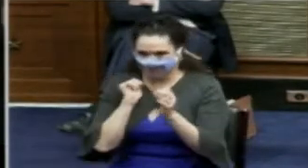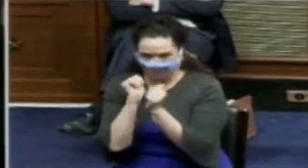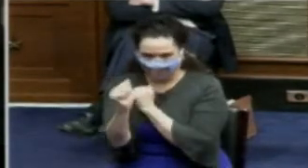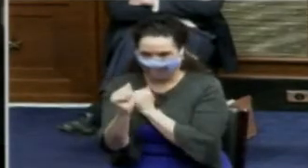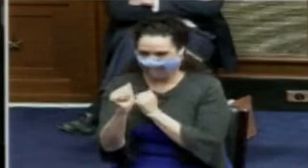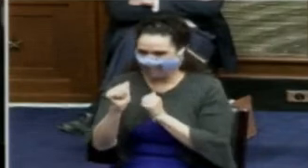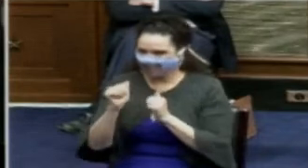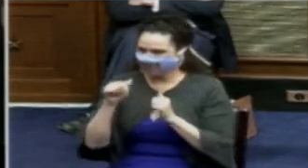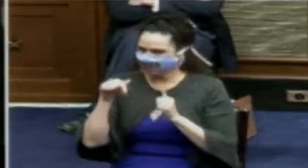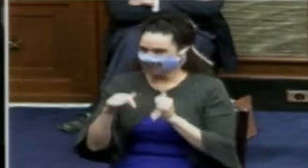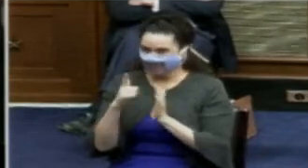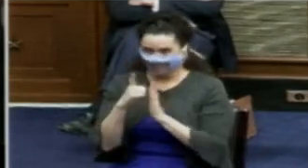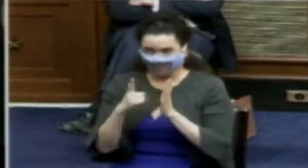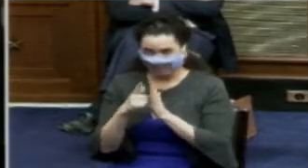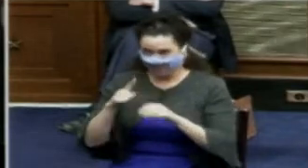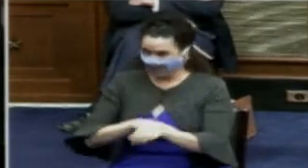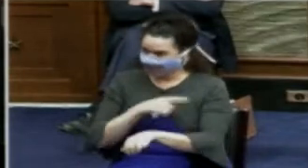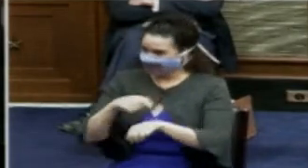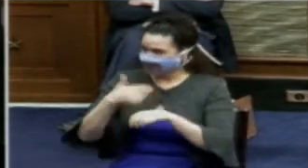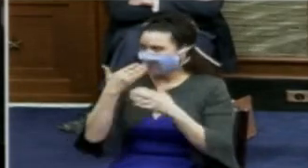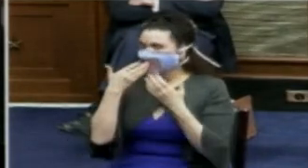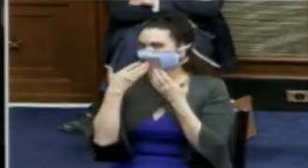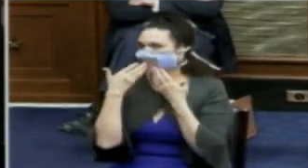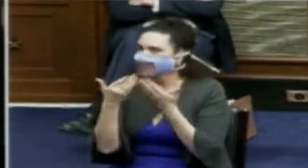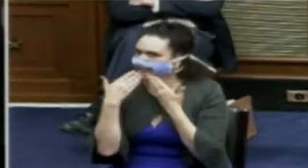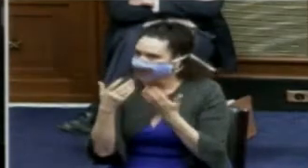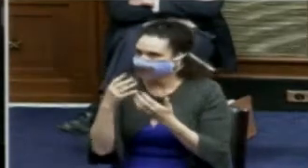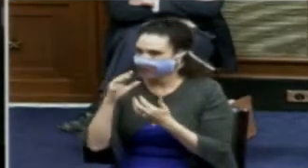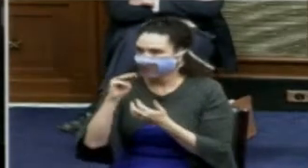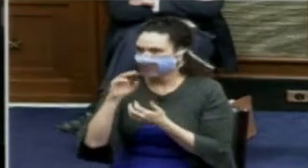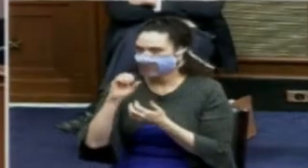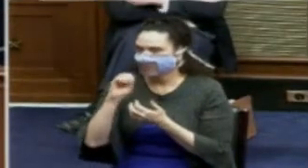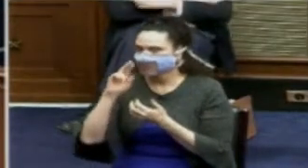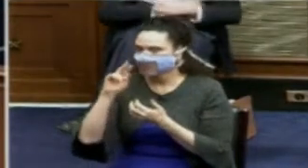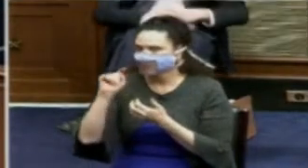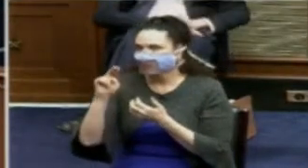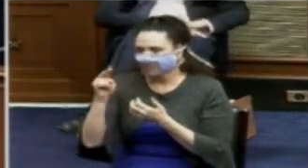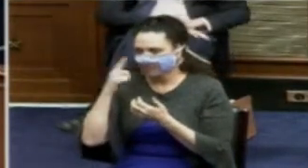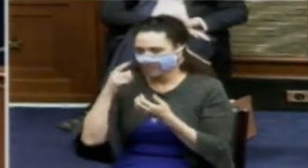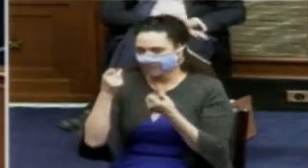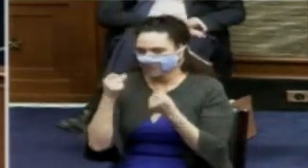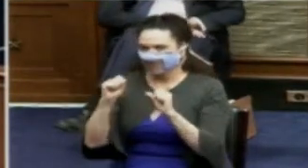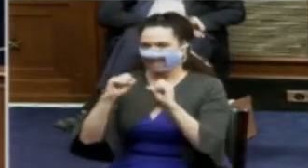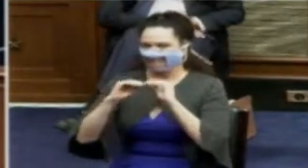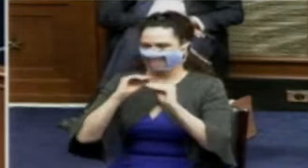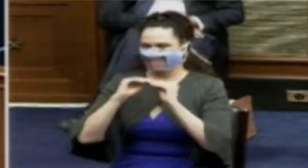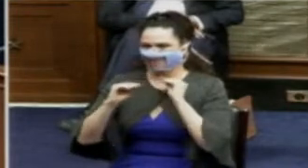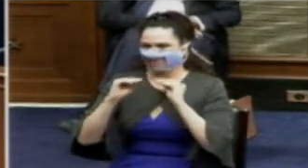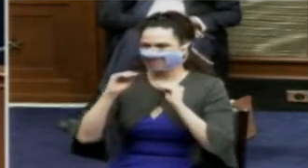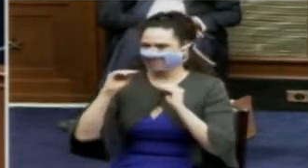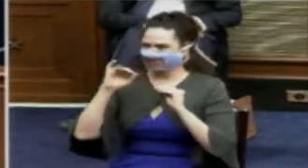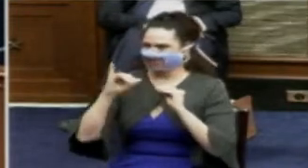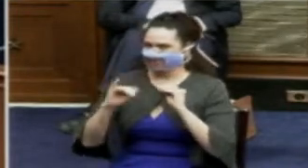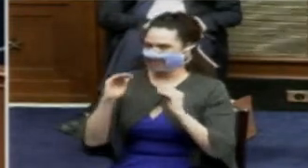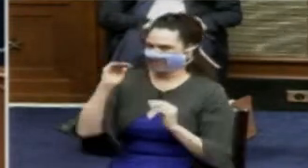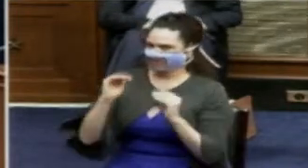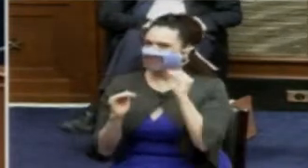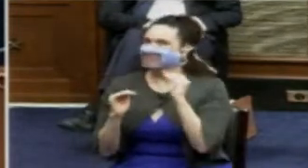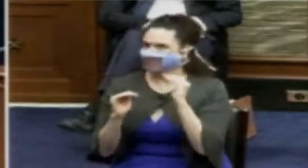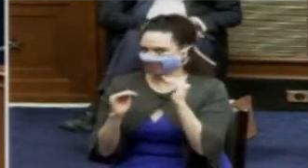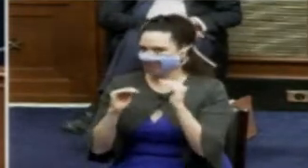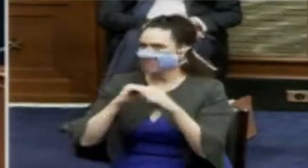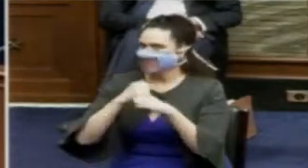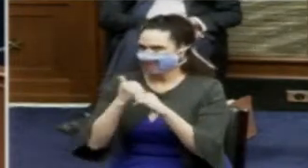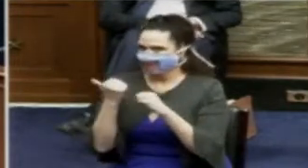this injustice. And I yield back the balance of my time. Thank you. The gentleman yields back. The gentlelady from North